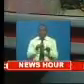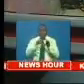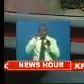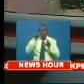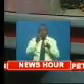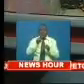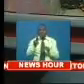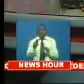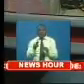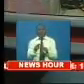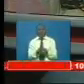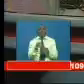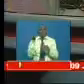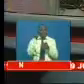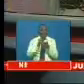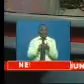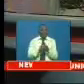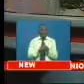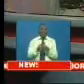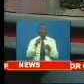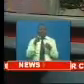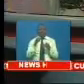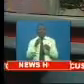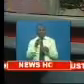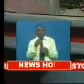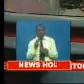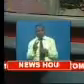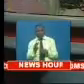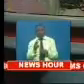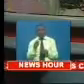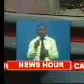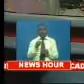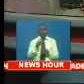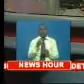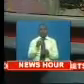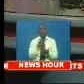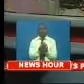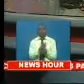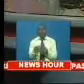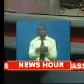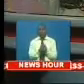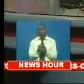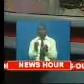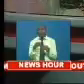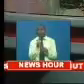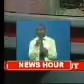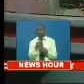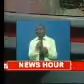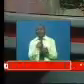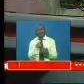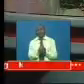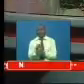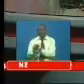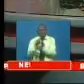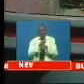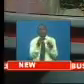of the Volta Regional Secretariat of the Council, Reverend Anthony Kornu, is therefore appealing to the office to be equipped to deal